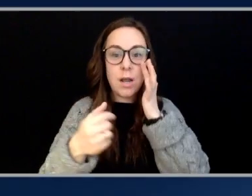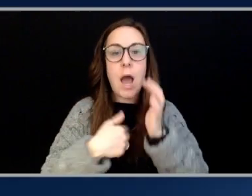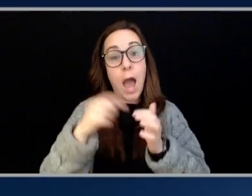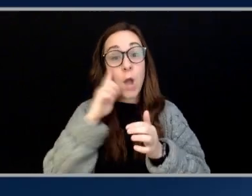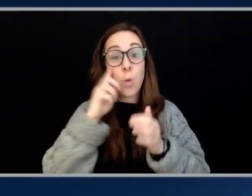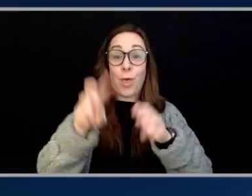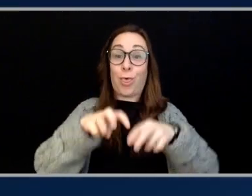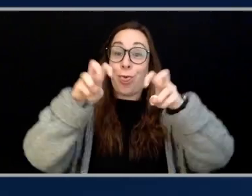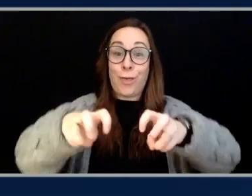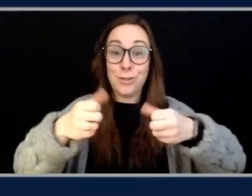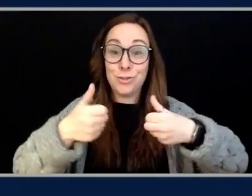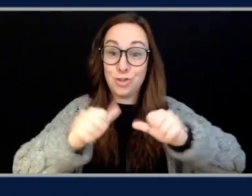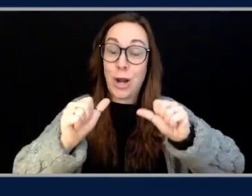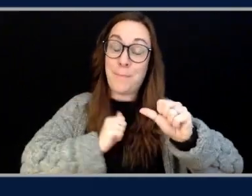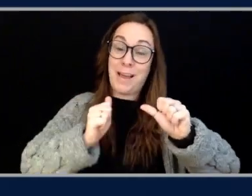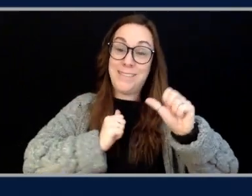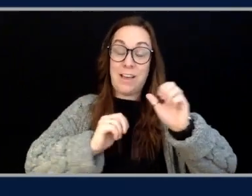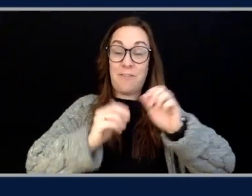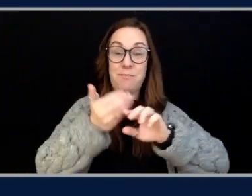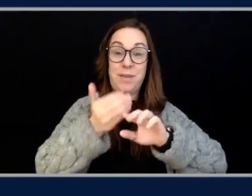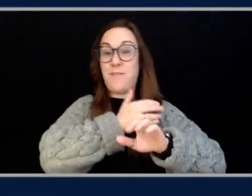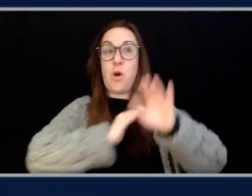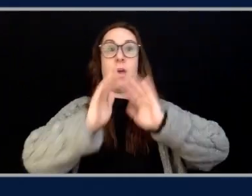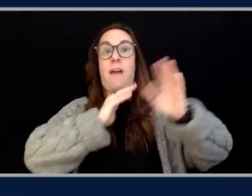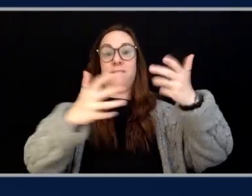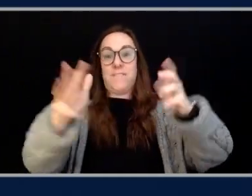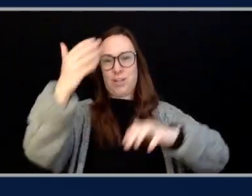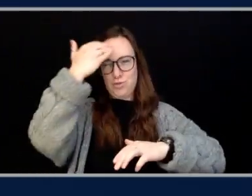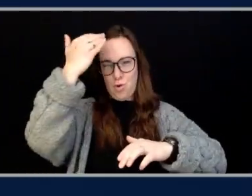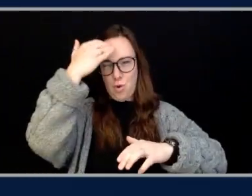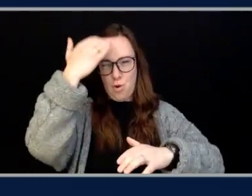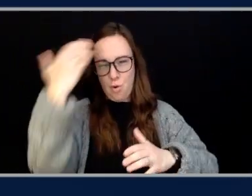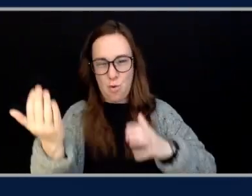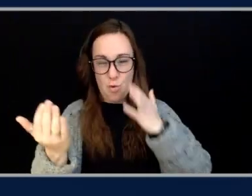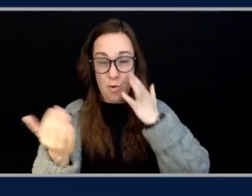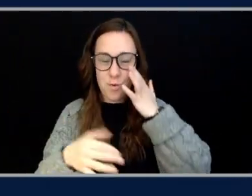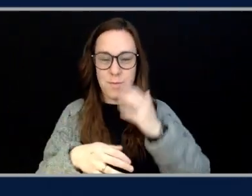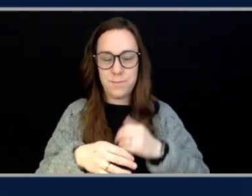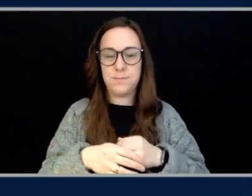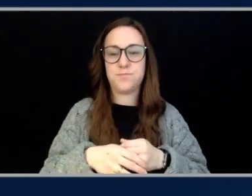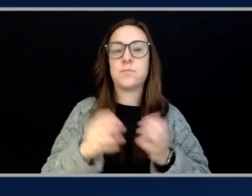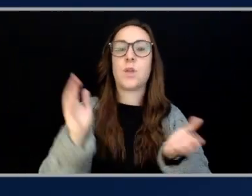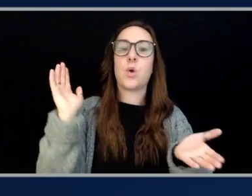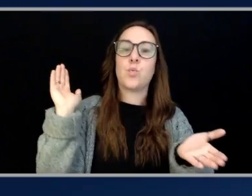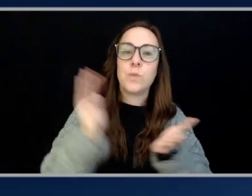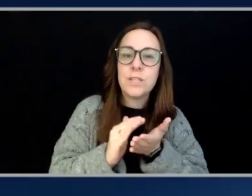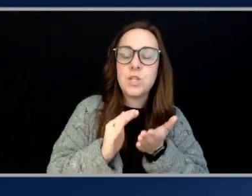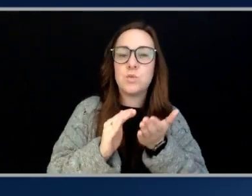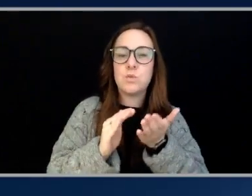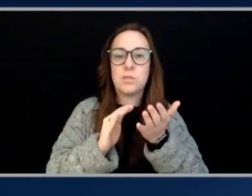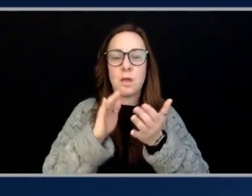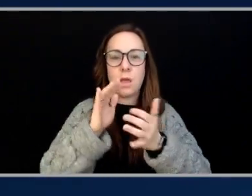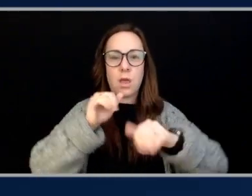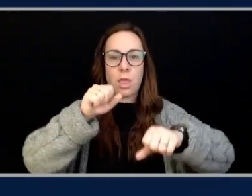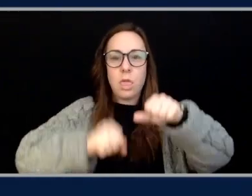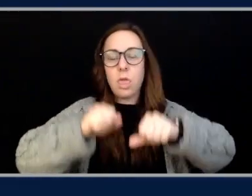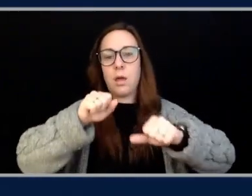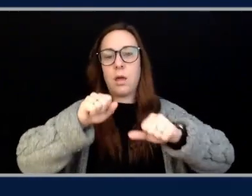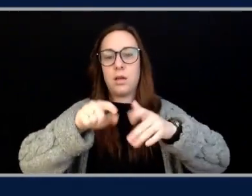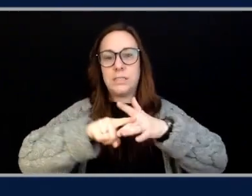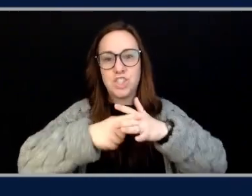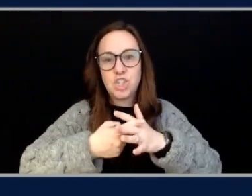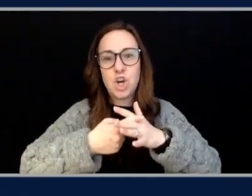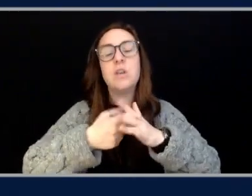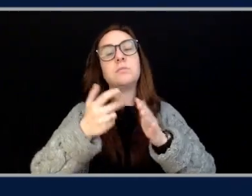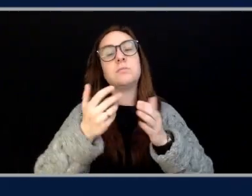But to ease that, like, to reduce the friction of getting started, it's